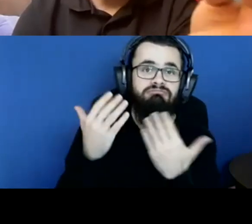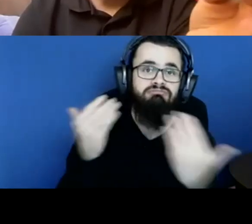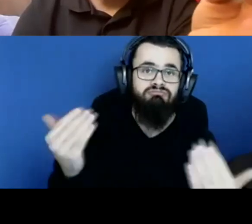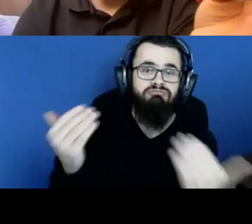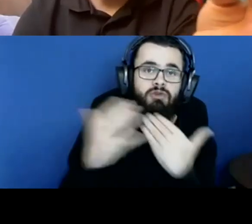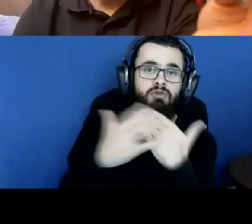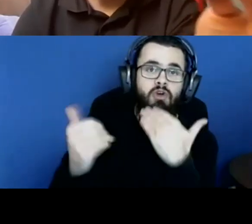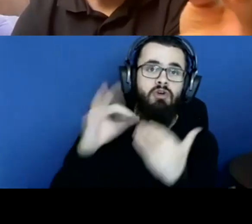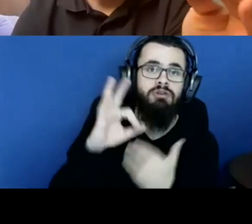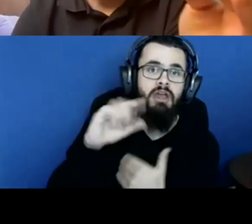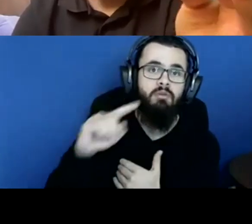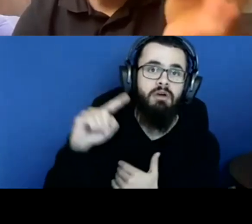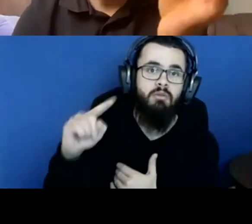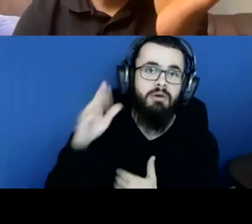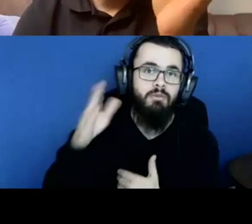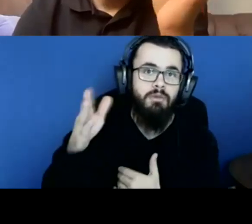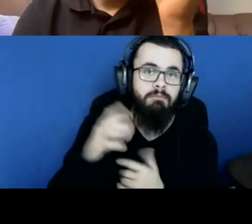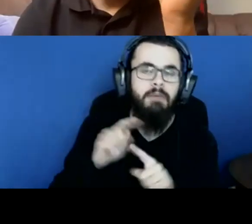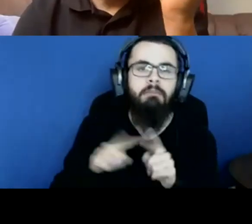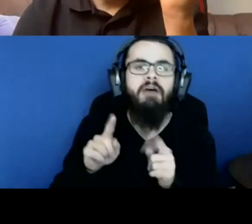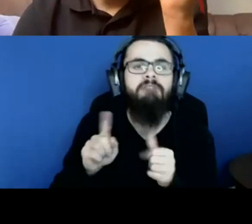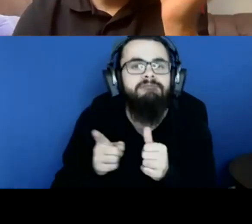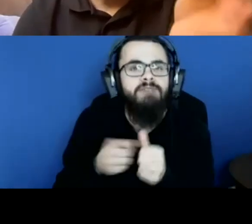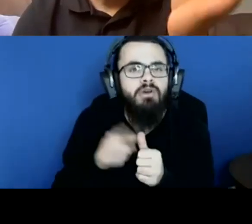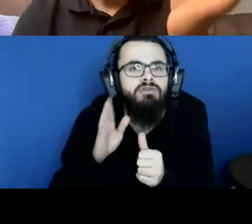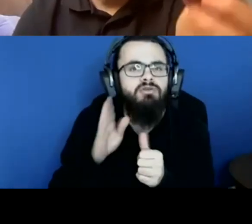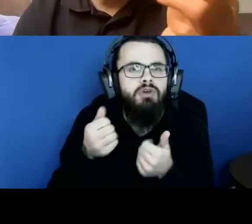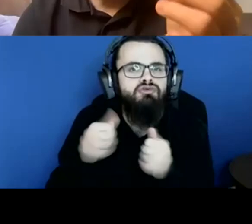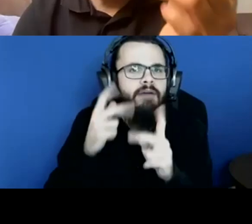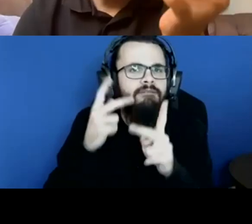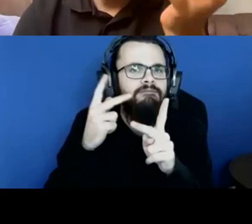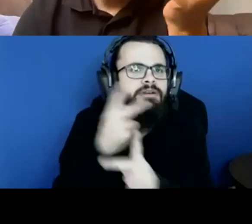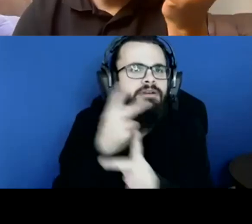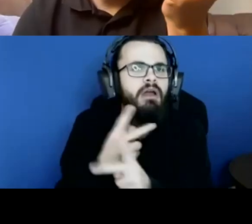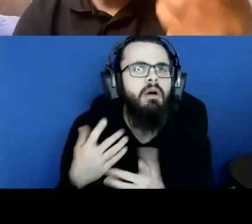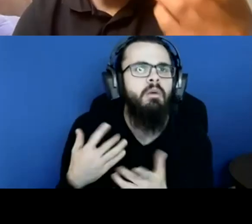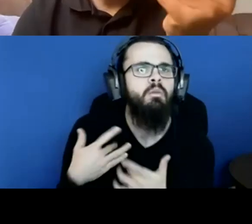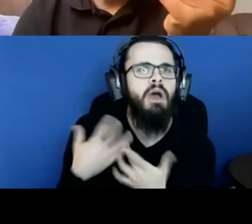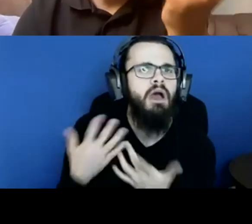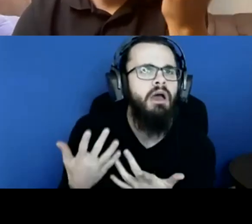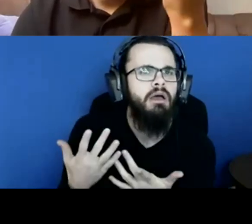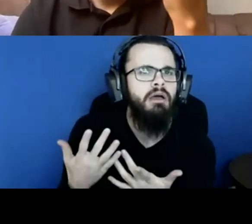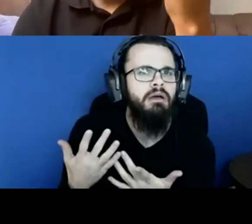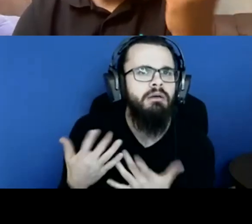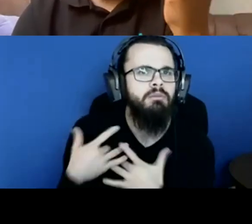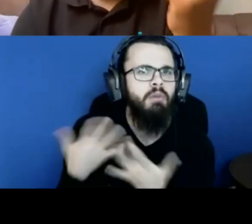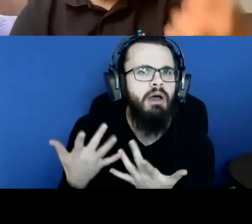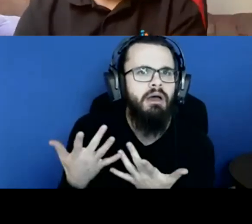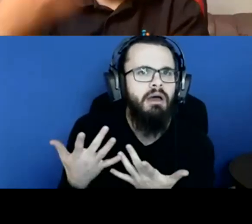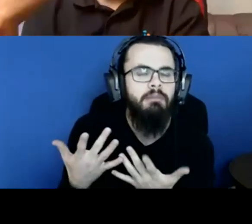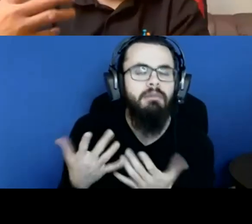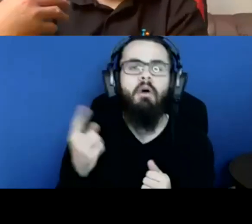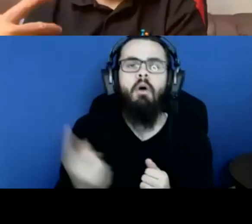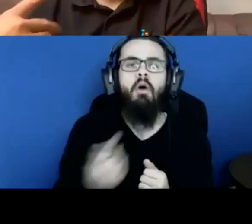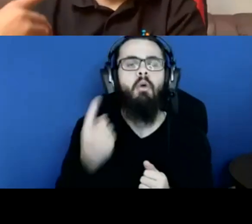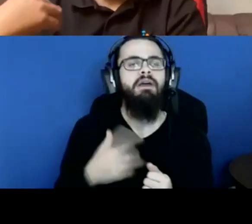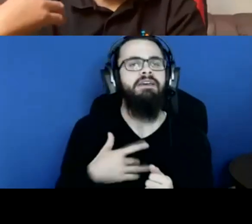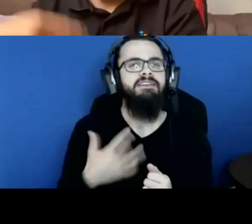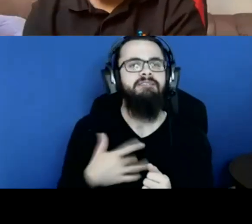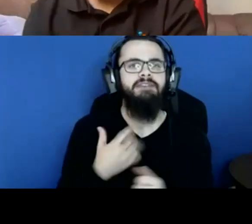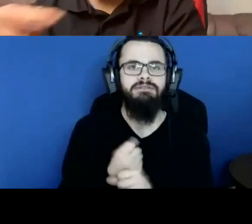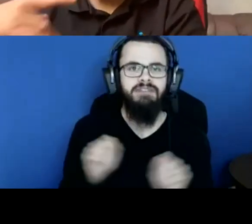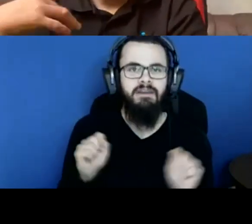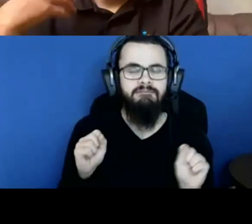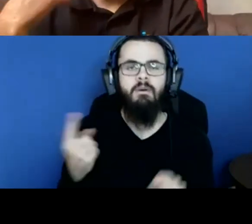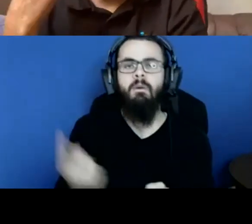the SSA will try to figure that out too. But you always safe and comfortable. It makes me peace of mind when I have